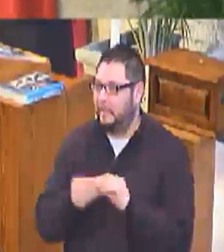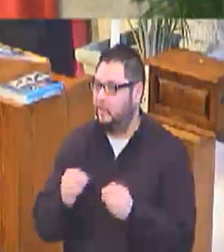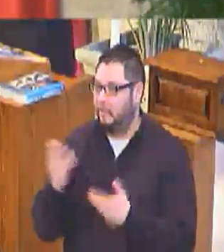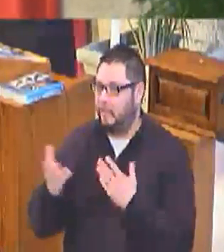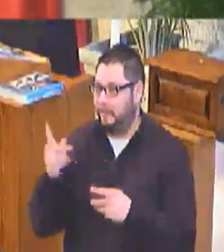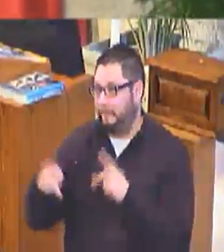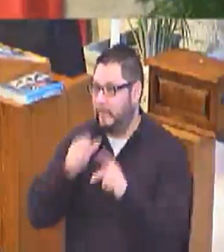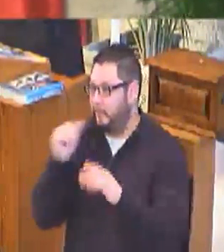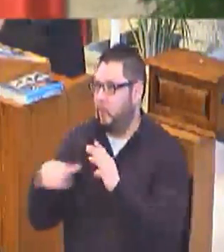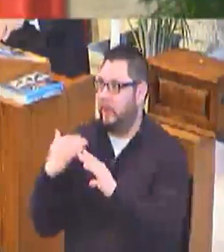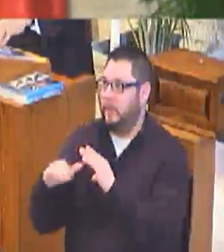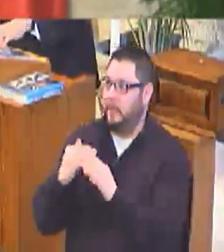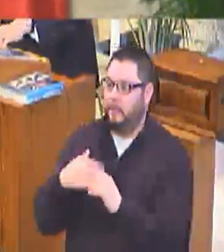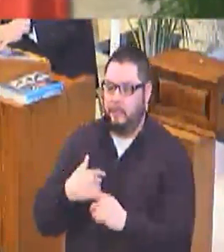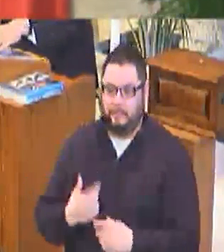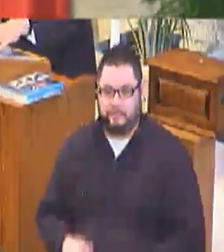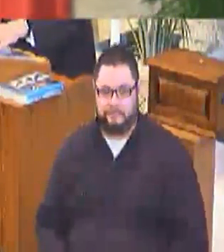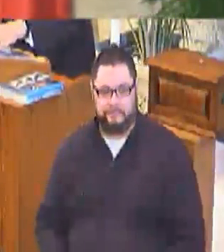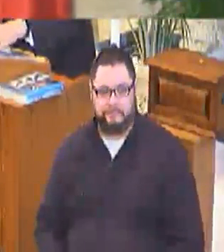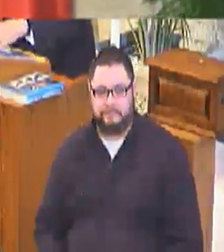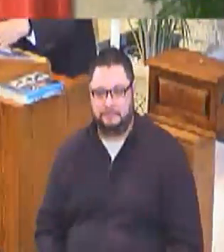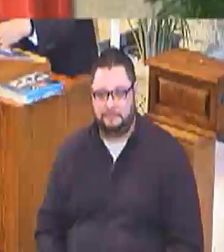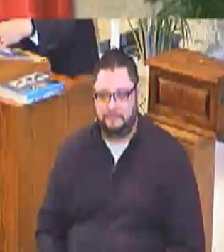another story.